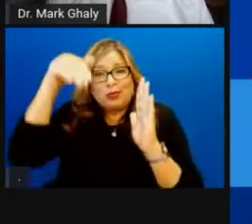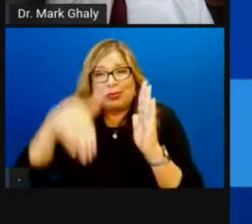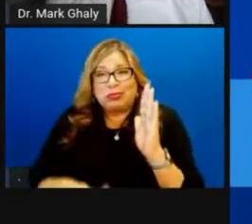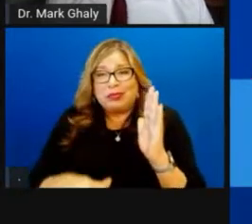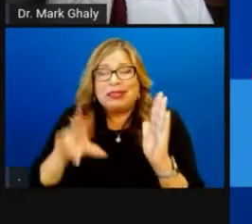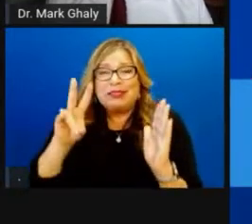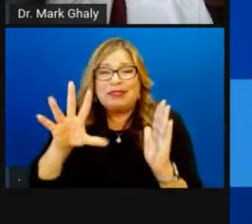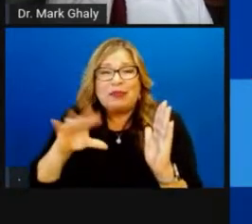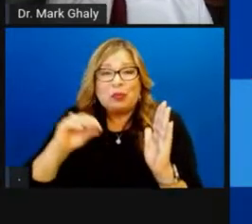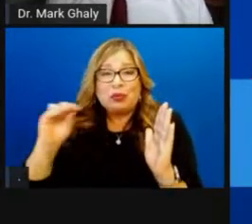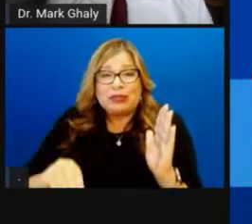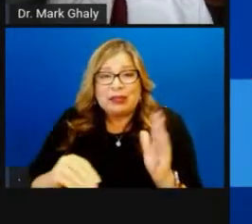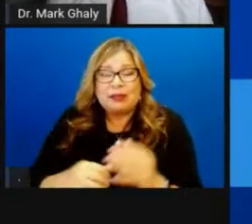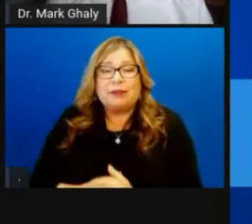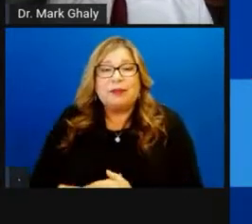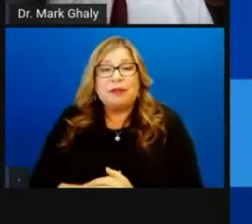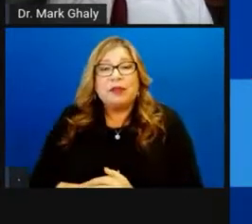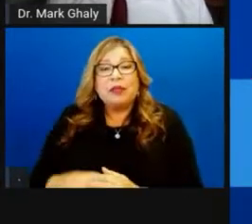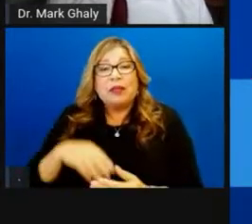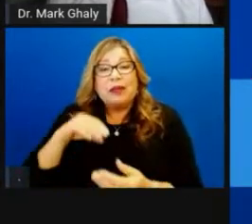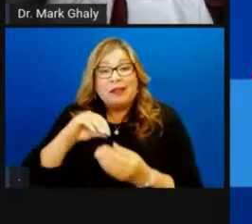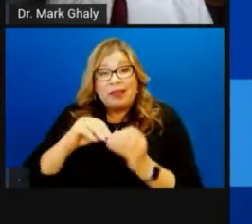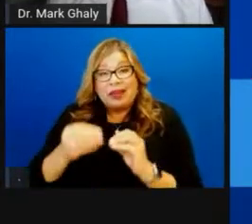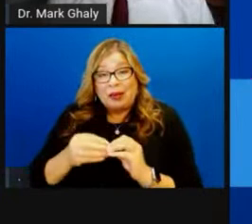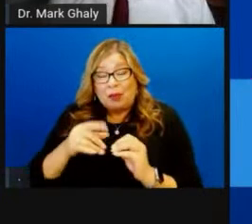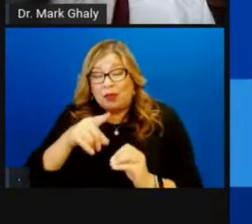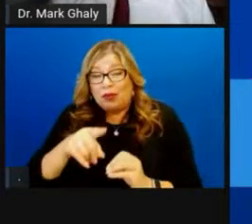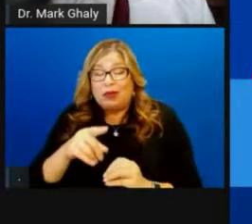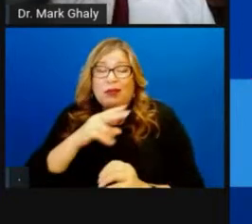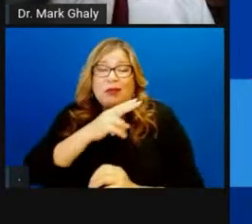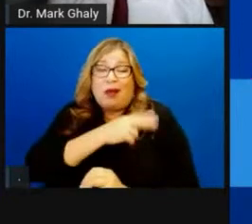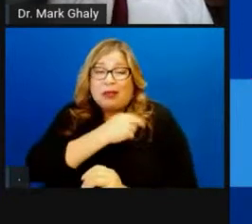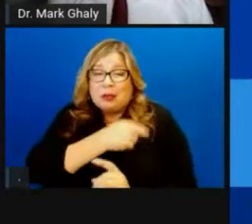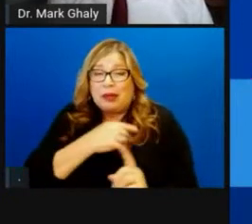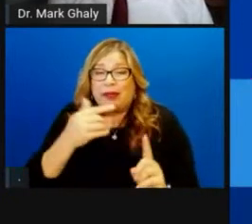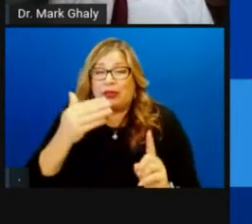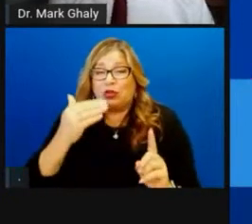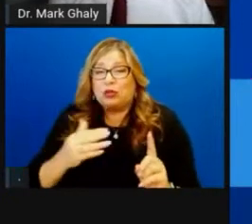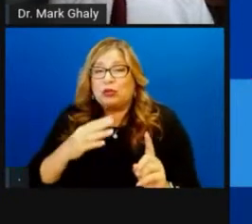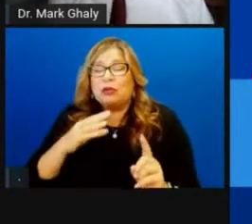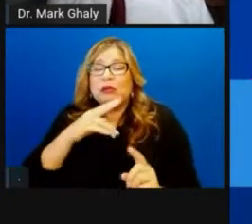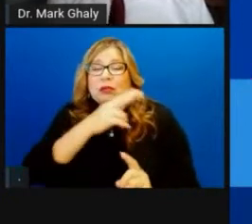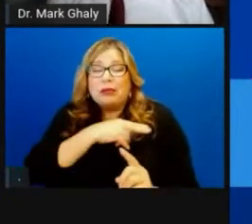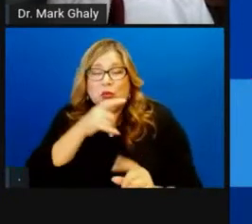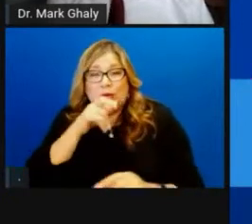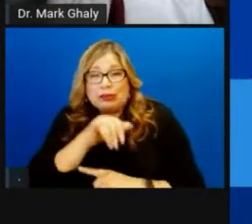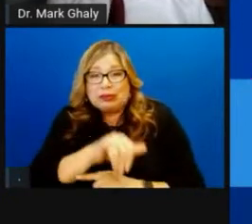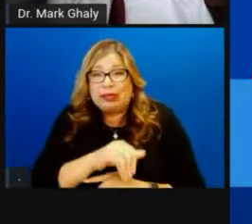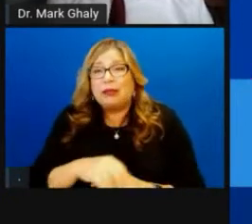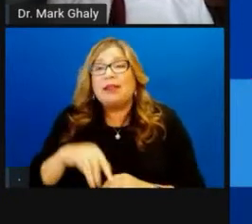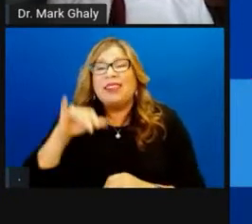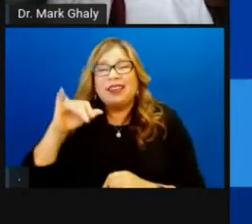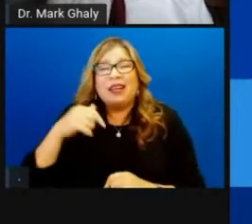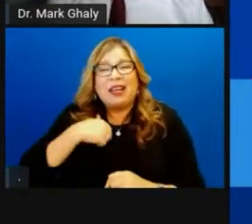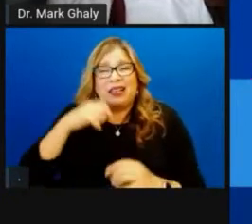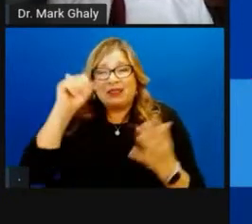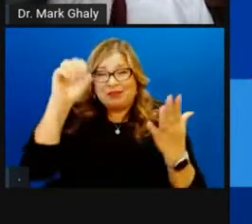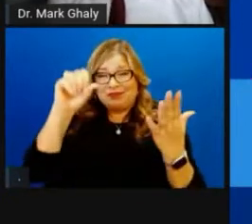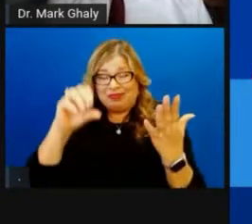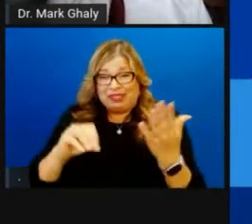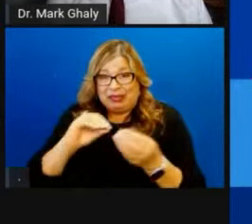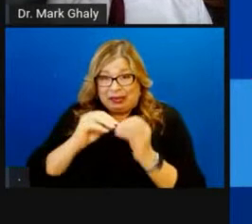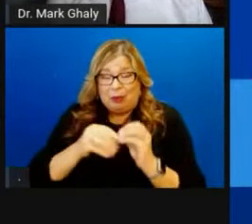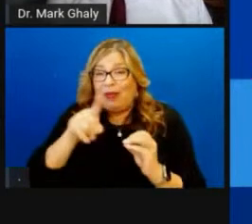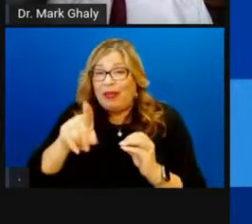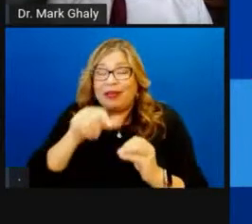those numbers were not peaks. The 93,000, the 13,776, those are not peaks. We saw higher numbers